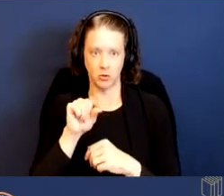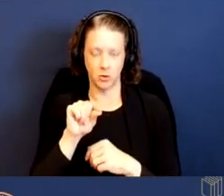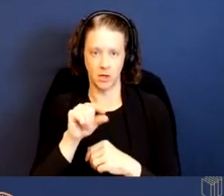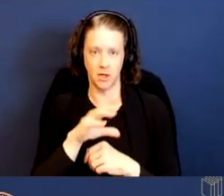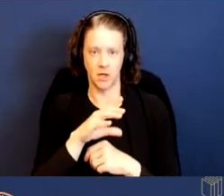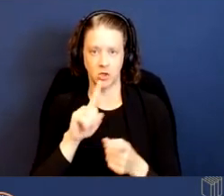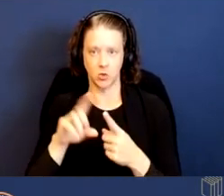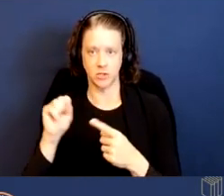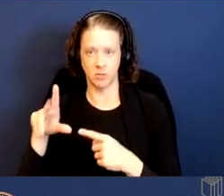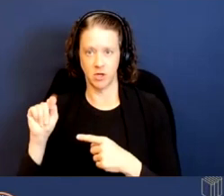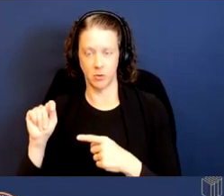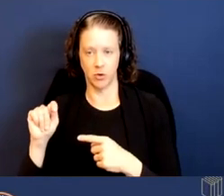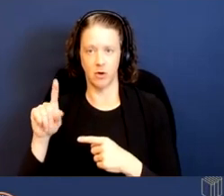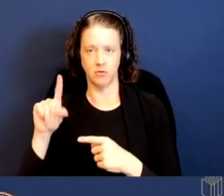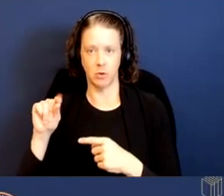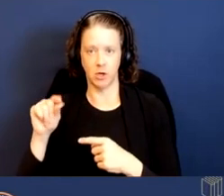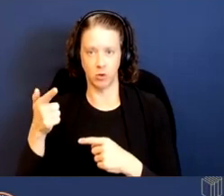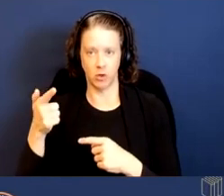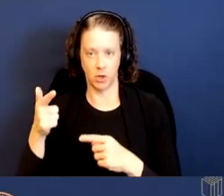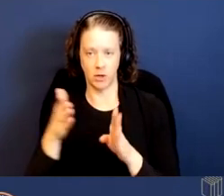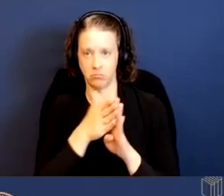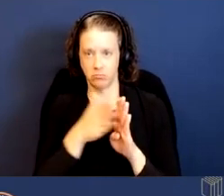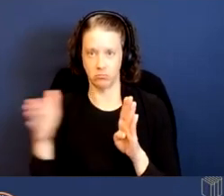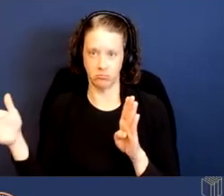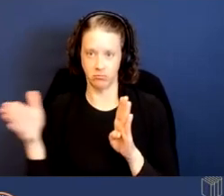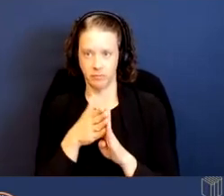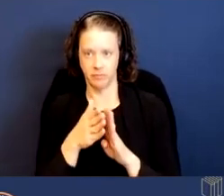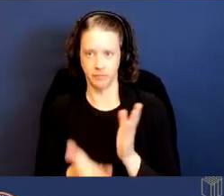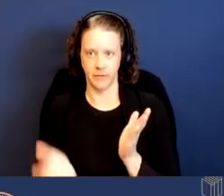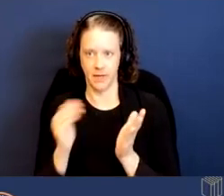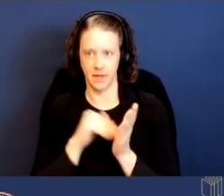2020 to September of 2021. And again,